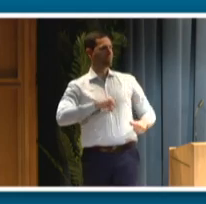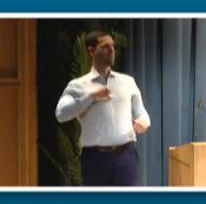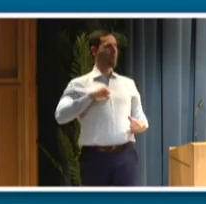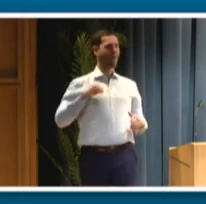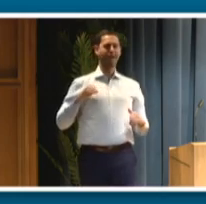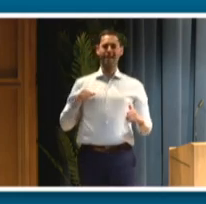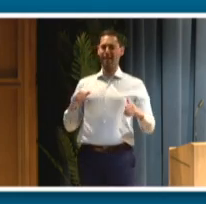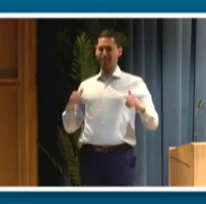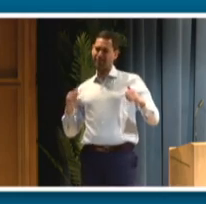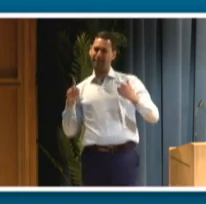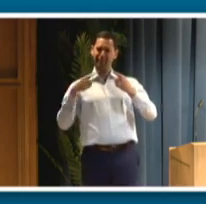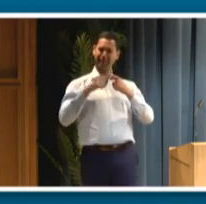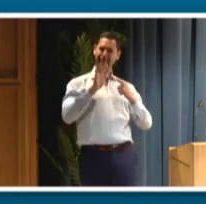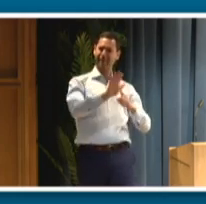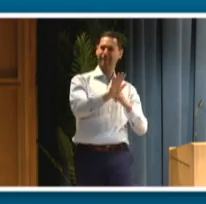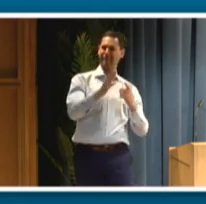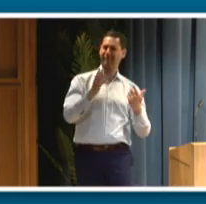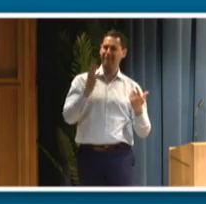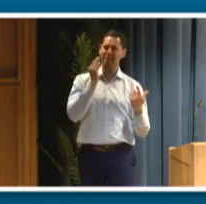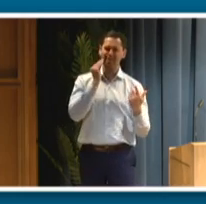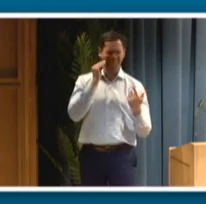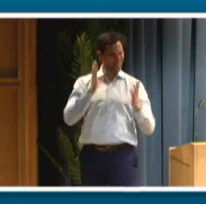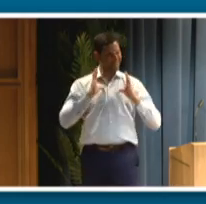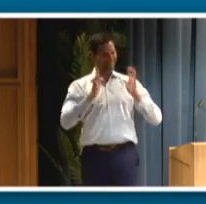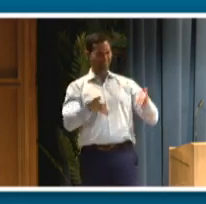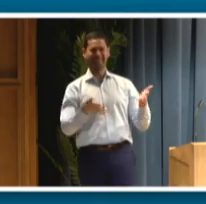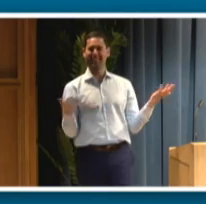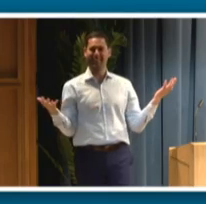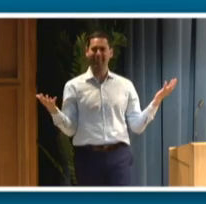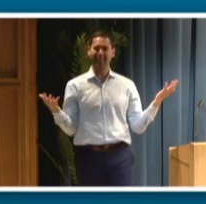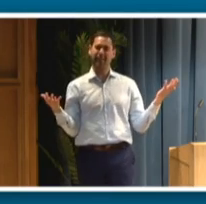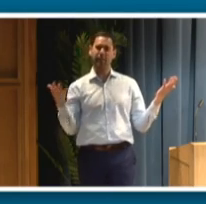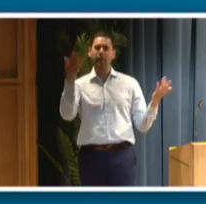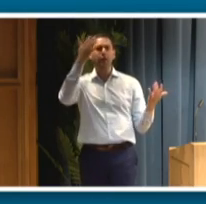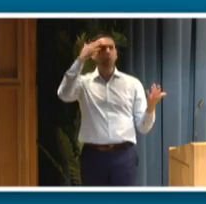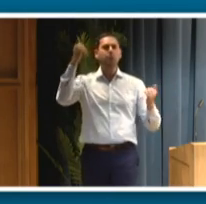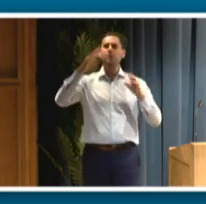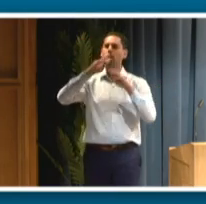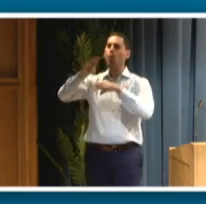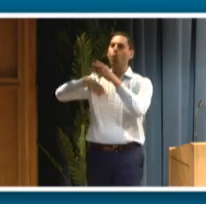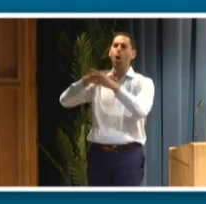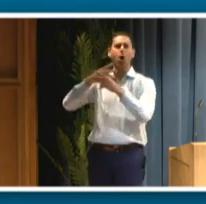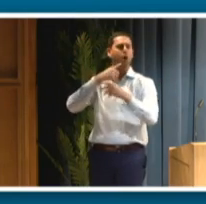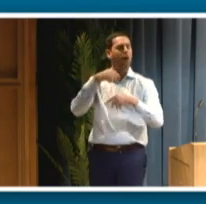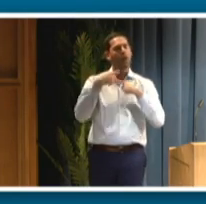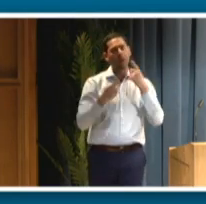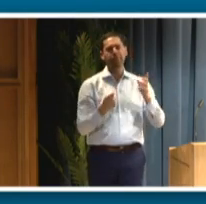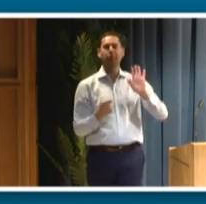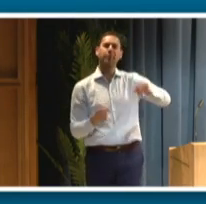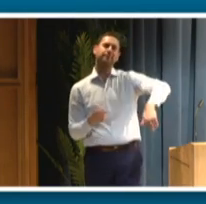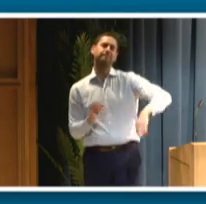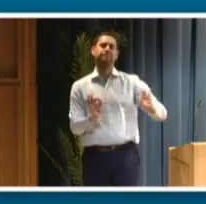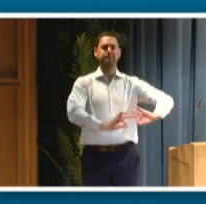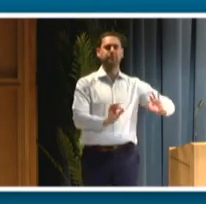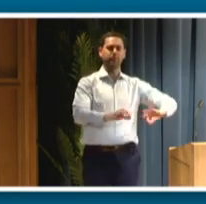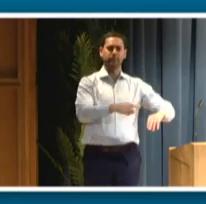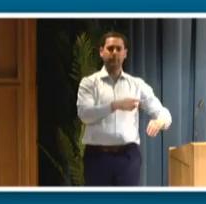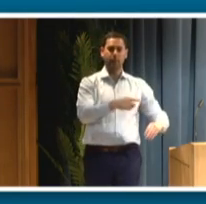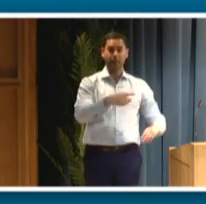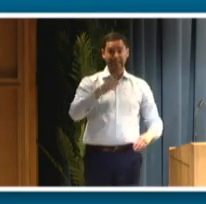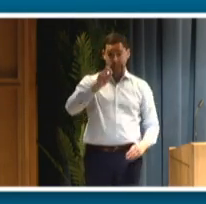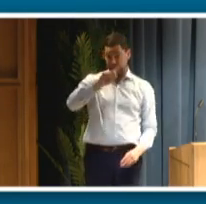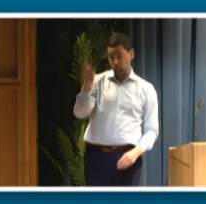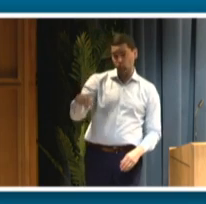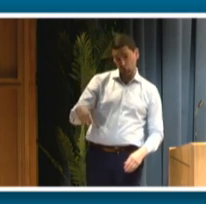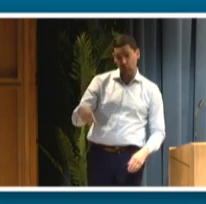up. Why not, right? Especially when so many people are telling you or telling or pretending to know what your town is about. Detroit is another one of